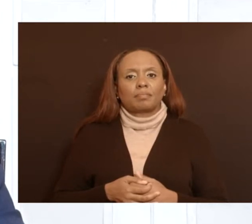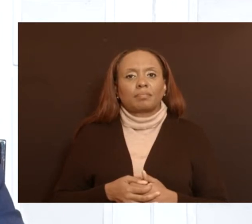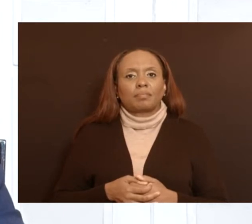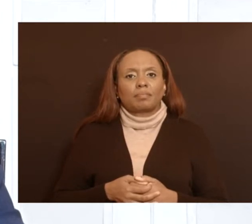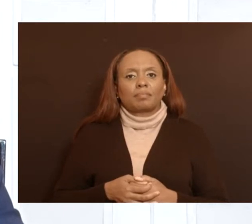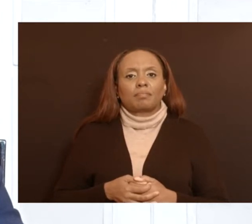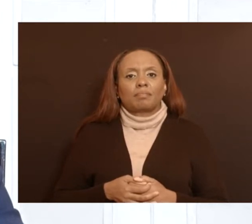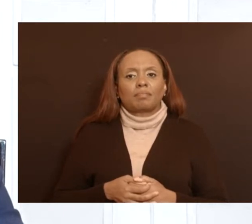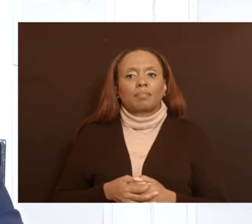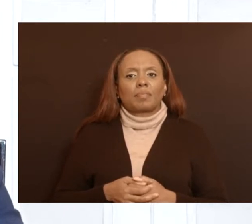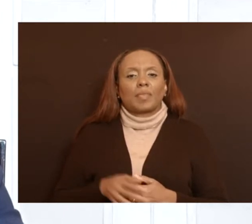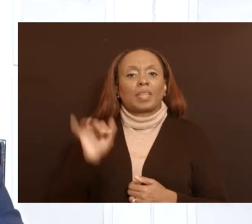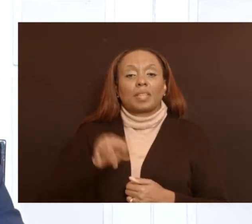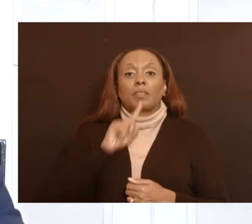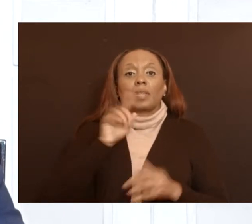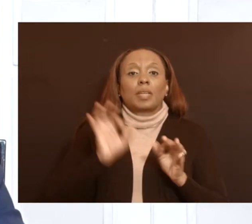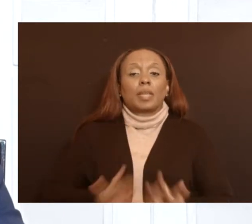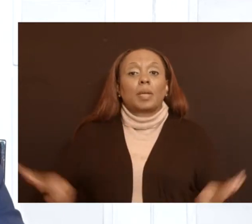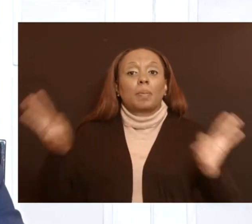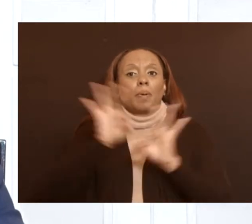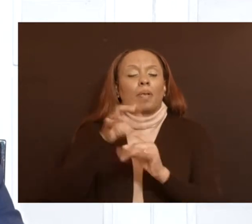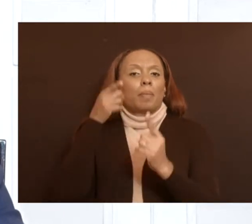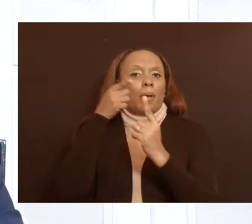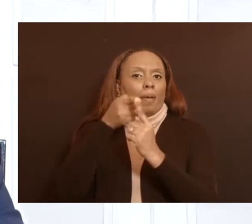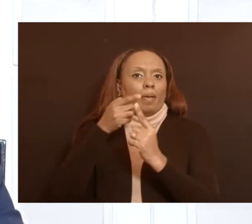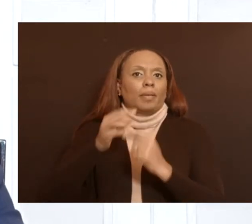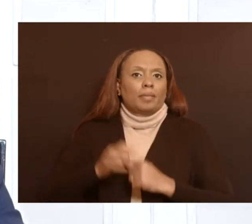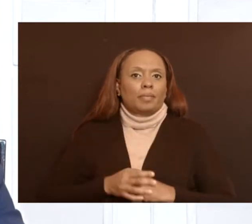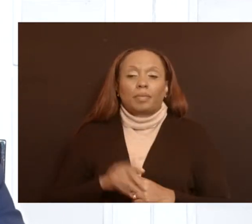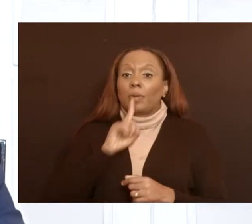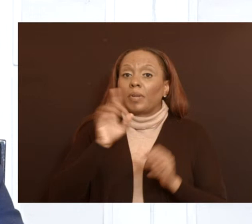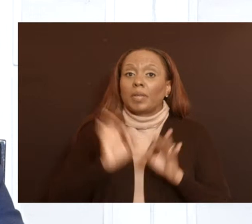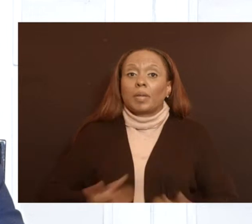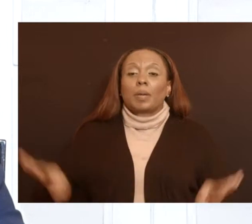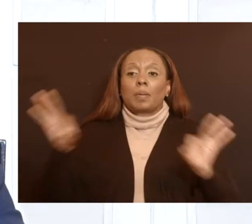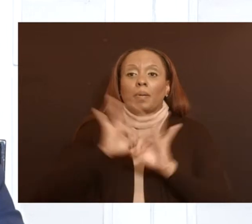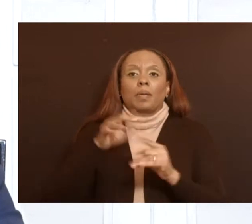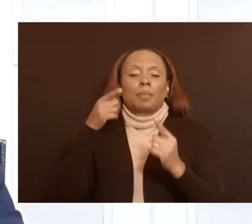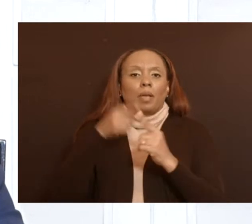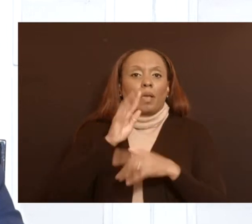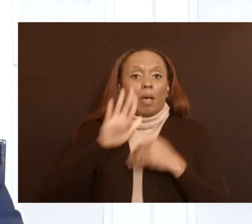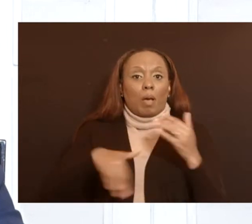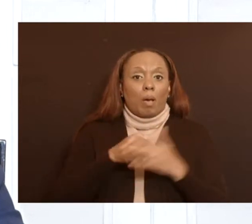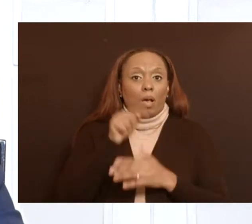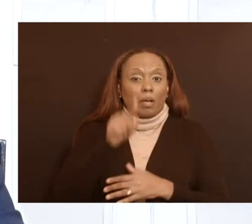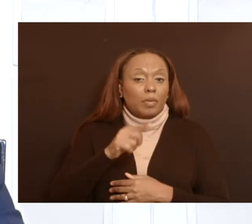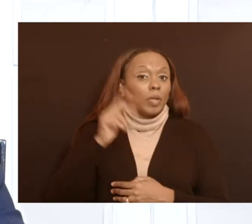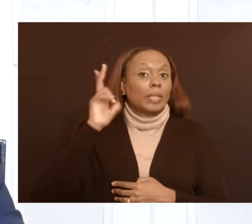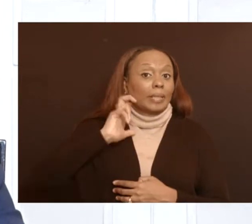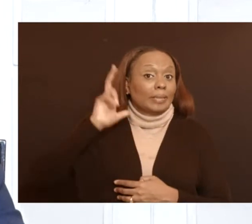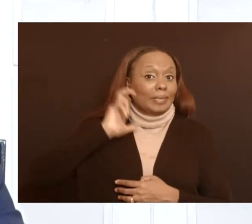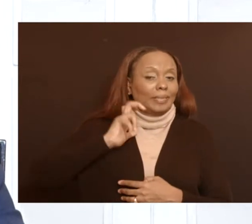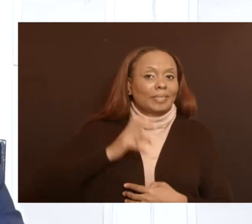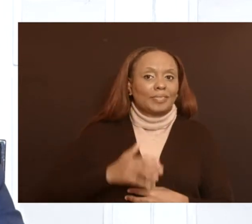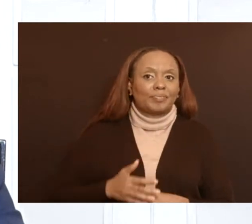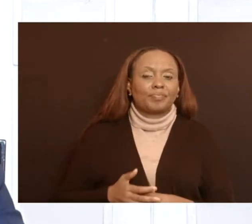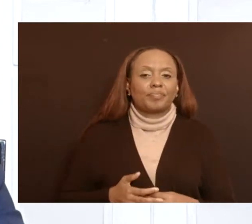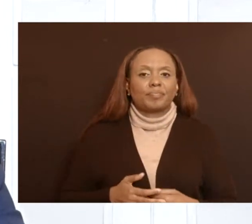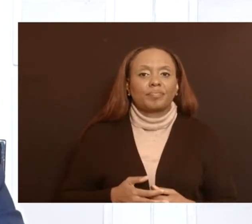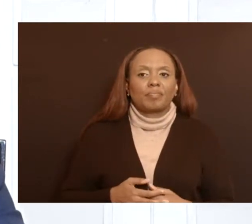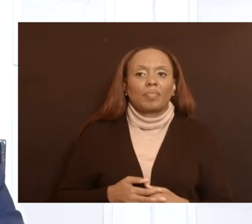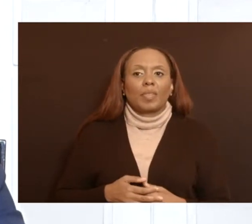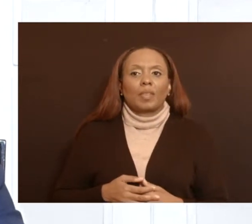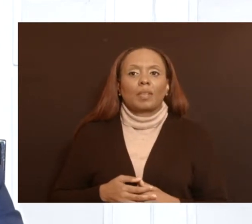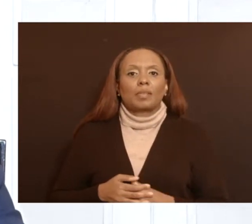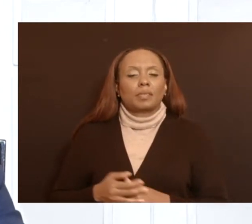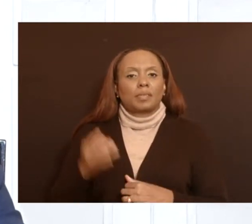is an extremely important point, and really the point I need to drive home. For all of you who are listening, to be specific, getting the vaccine,